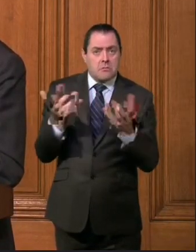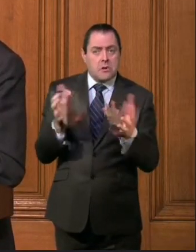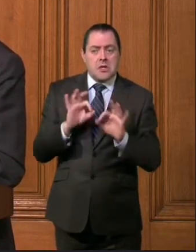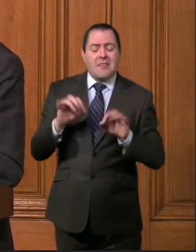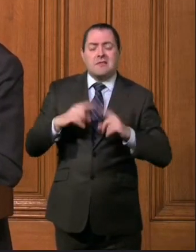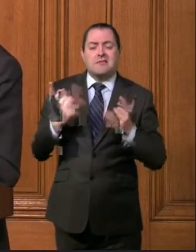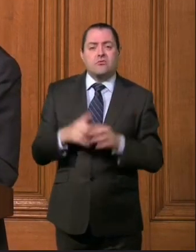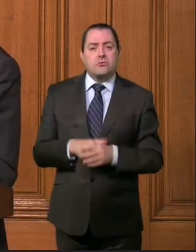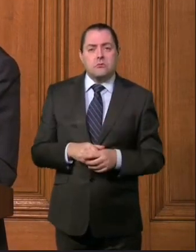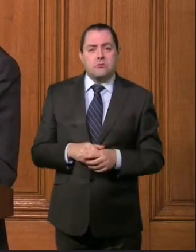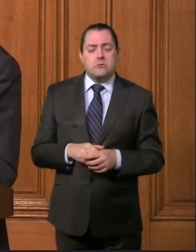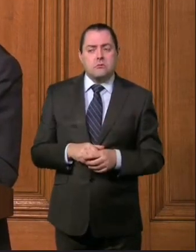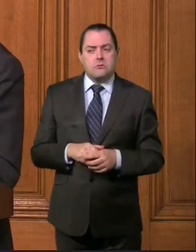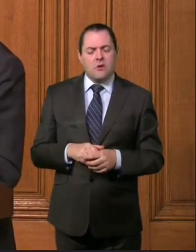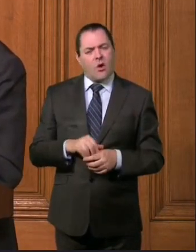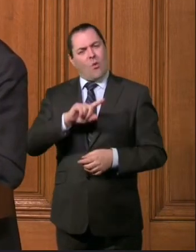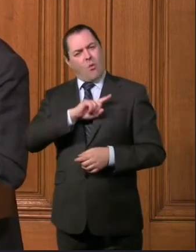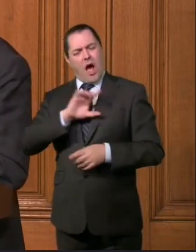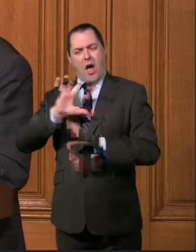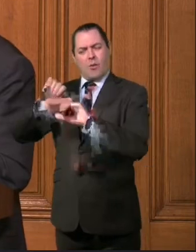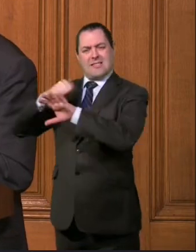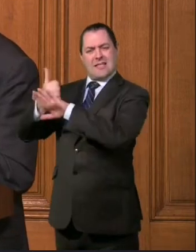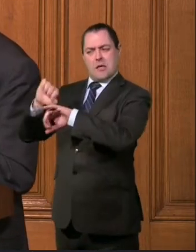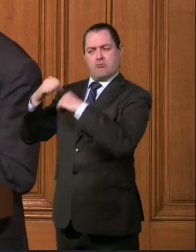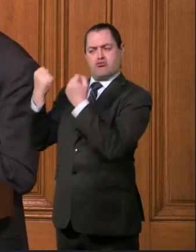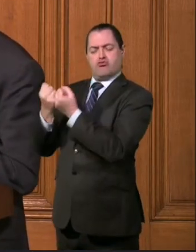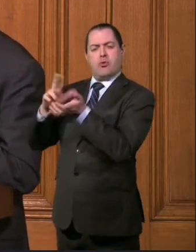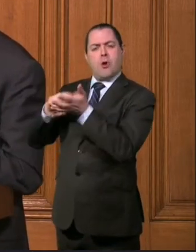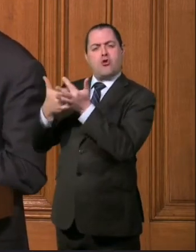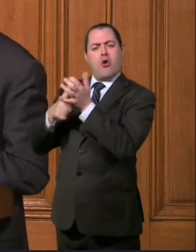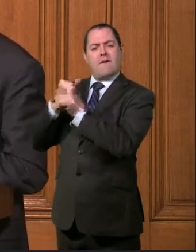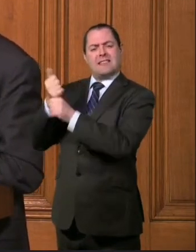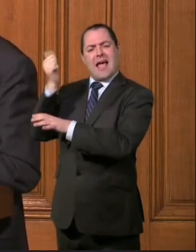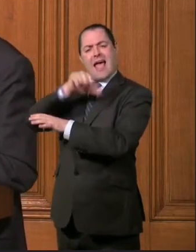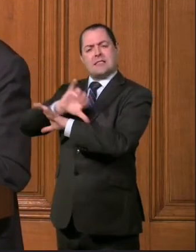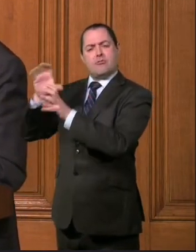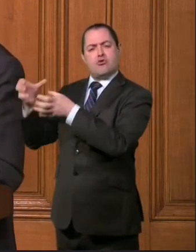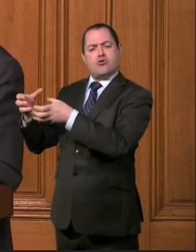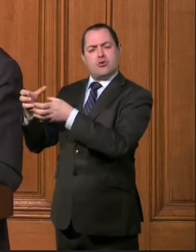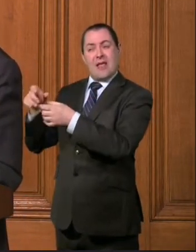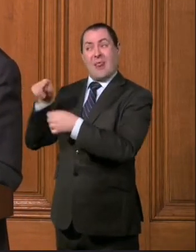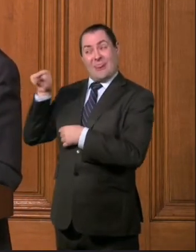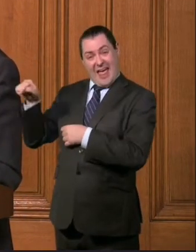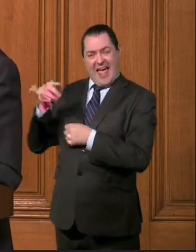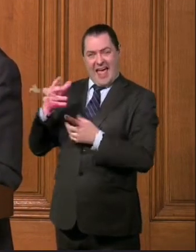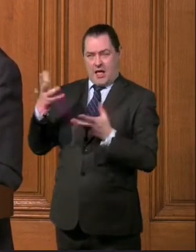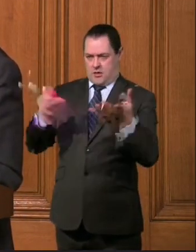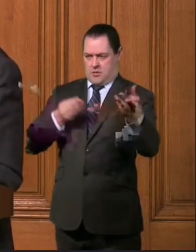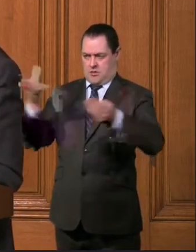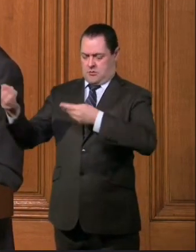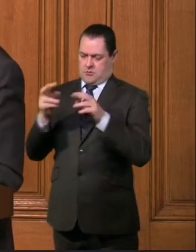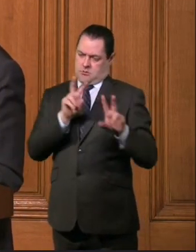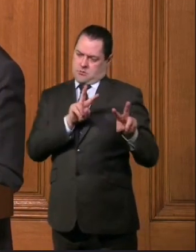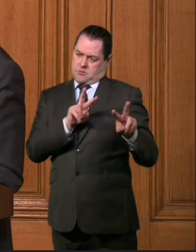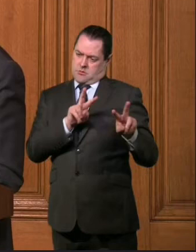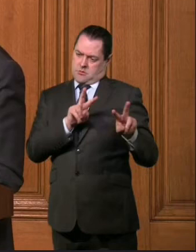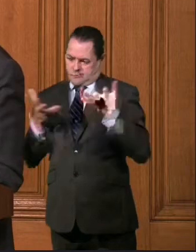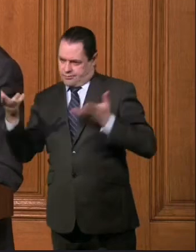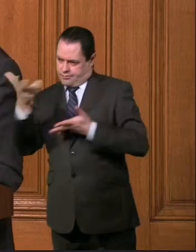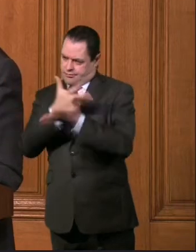from different disciplines to look at this is try to come out with what they think is probably the most likely. And at the moment, what they have said is